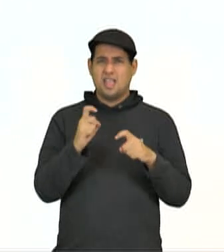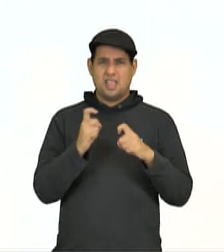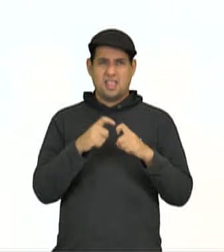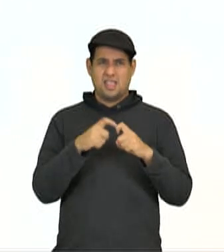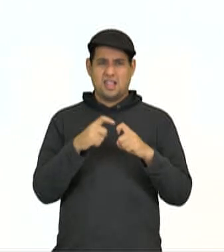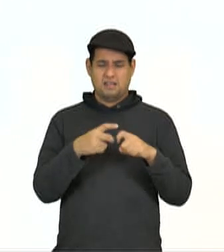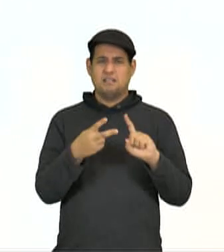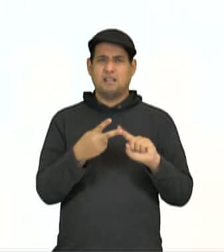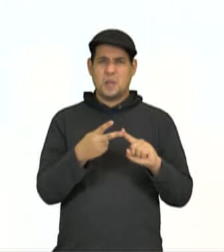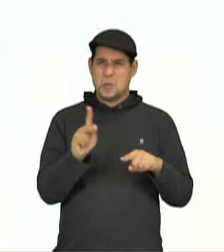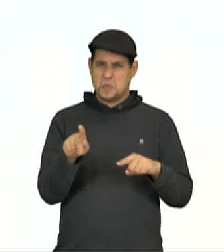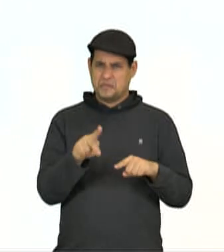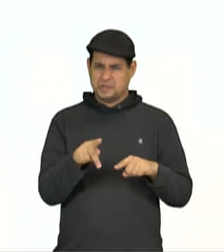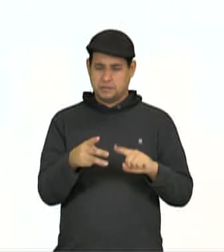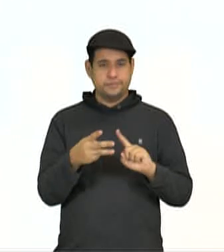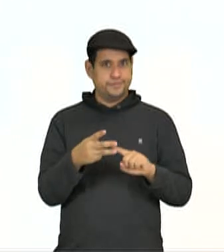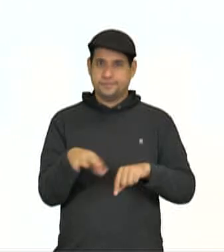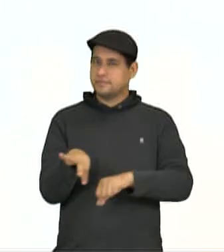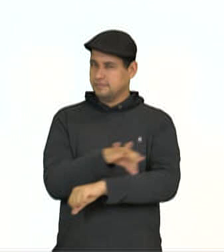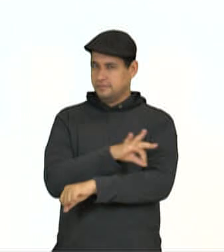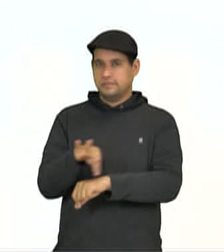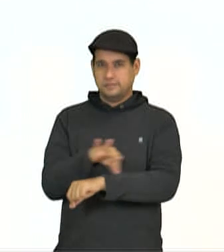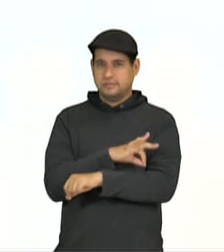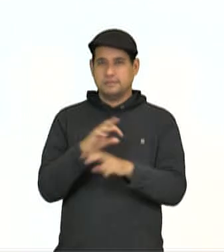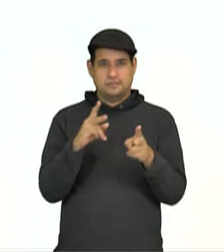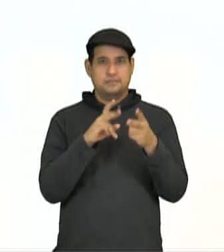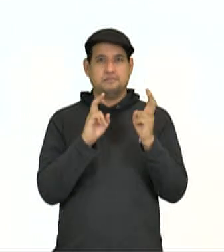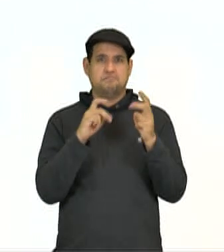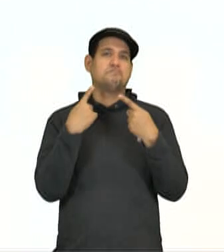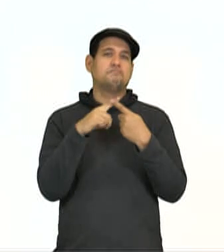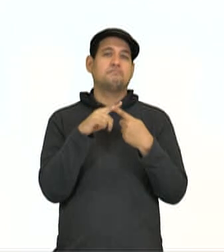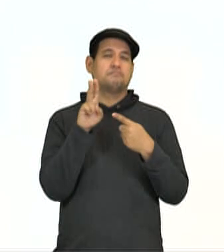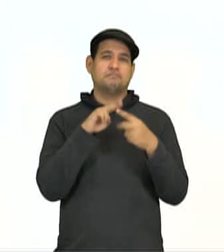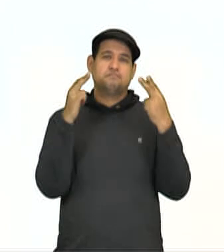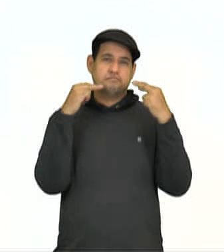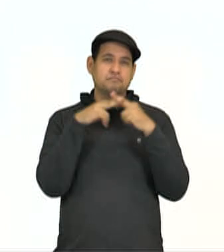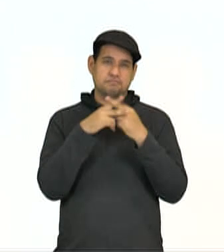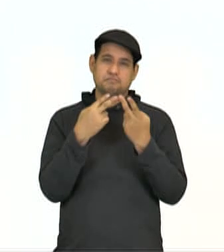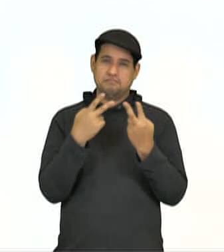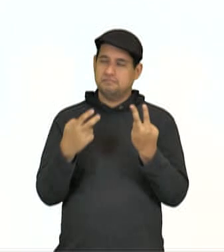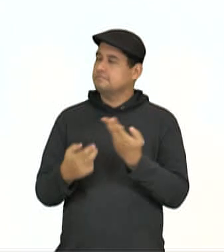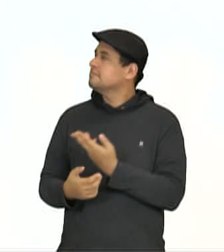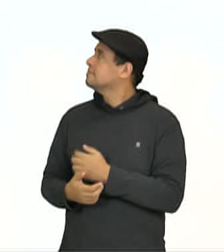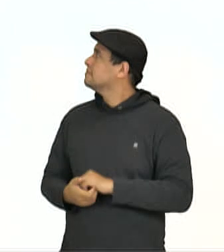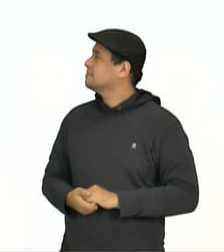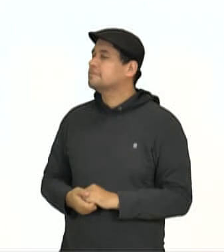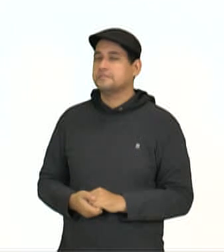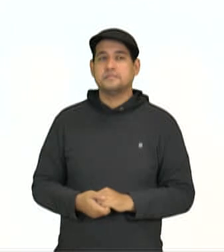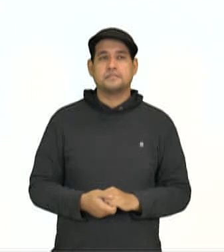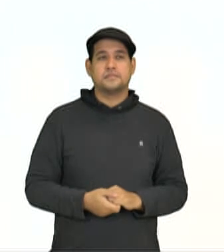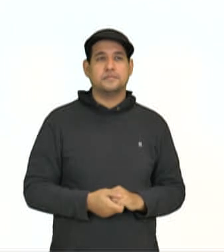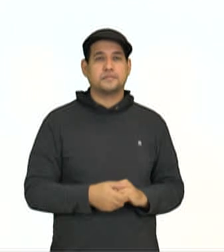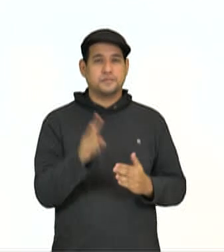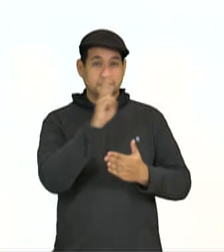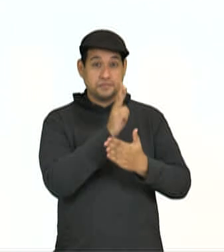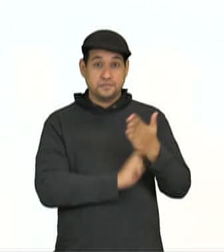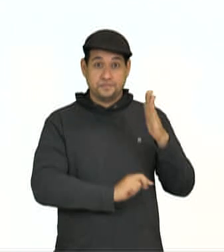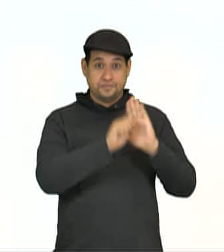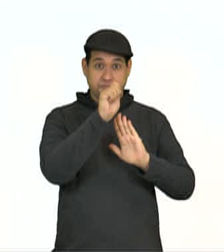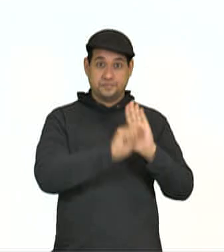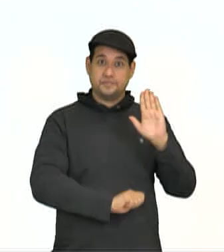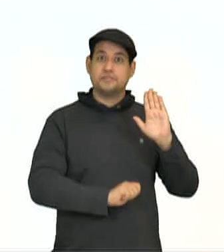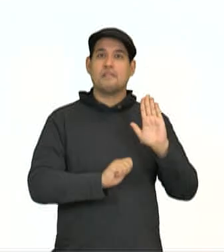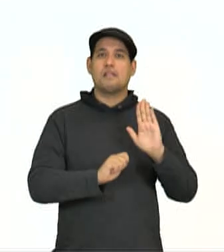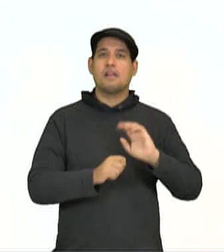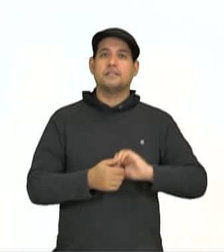teacher. Né? Então a foto, sem sombra de dúvida ali, seria a letra C, tá bom? Bora ler o texto? Vocês